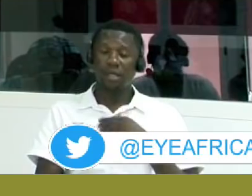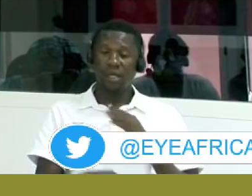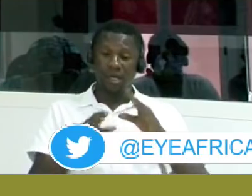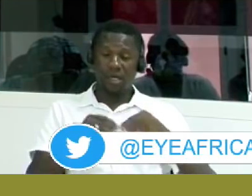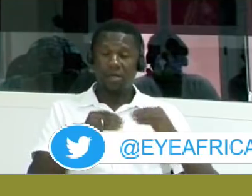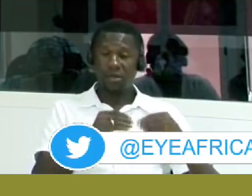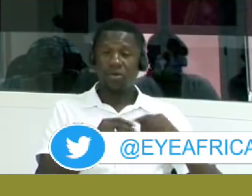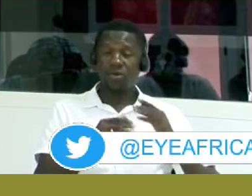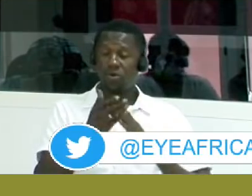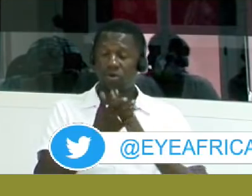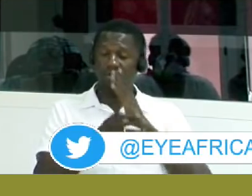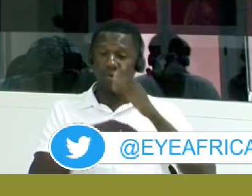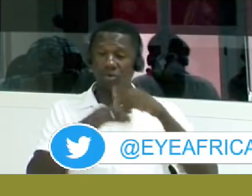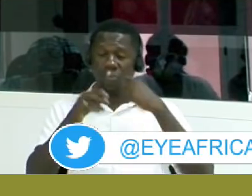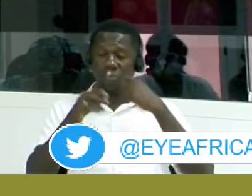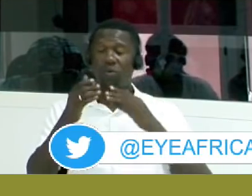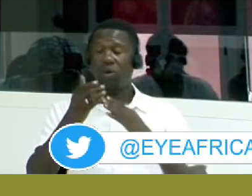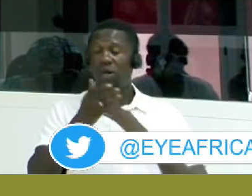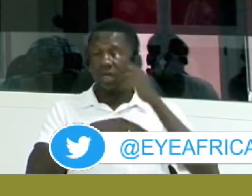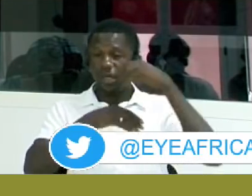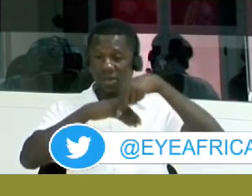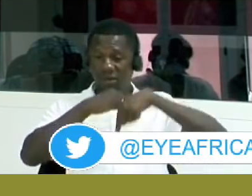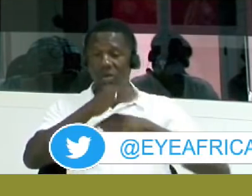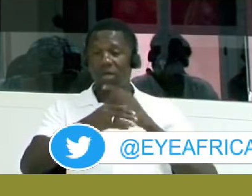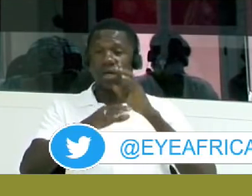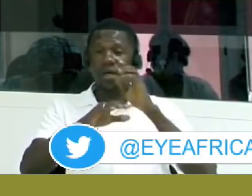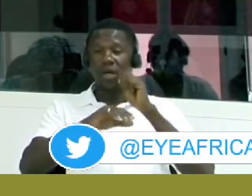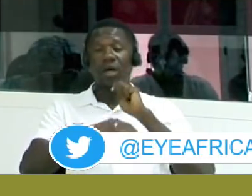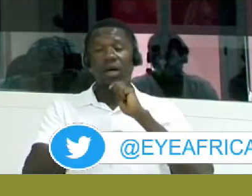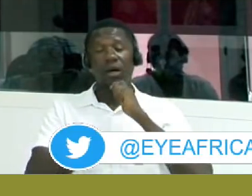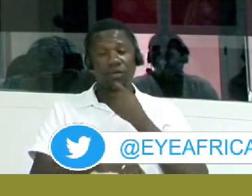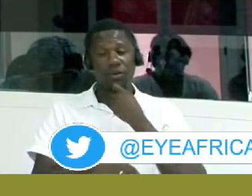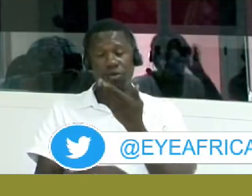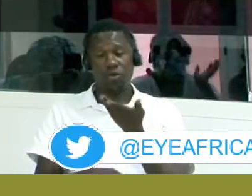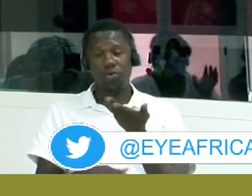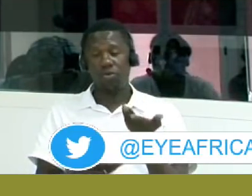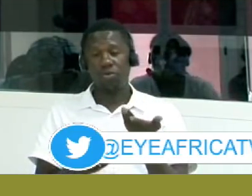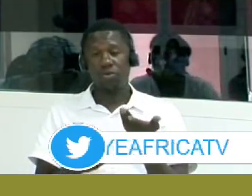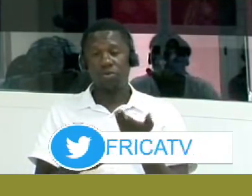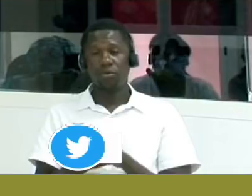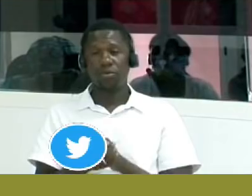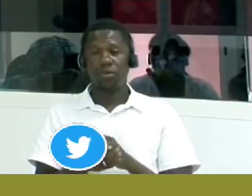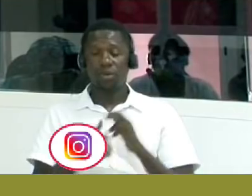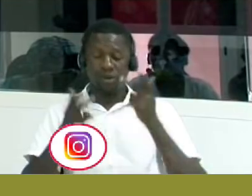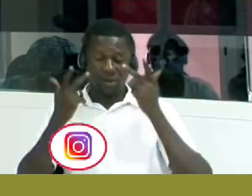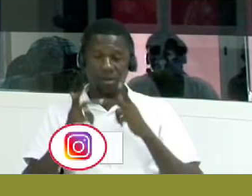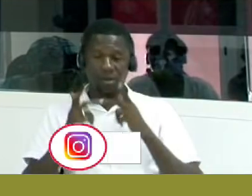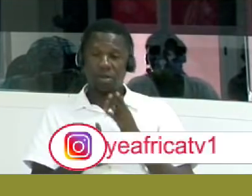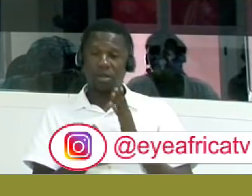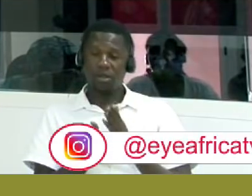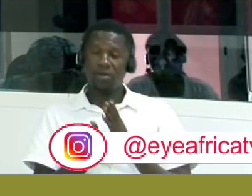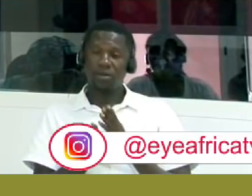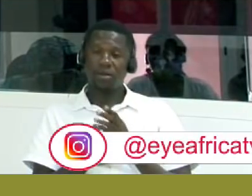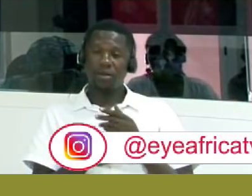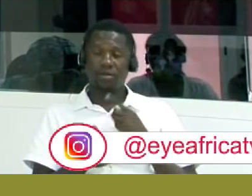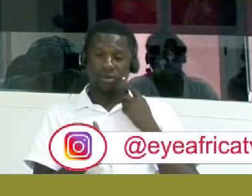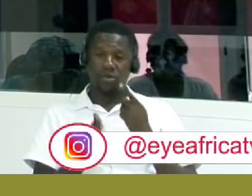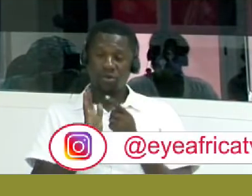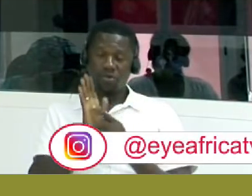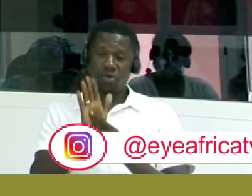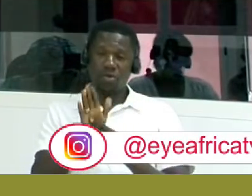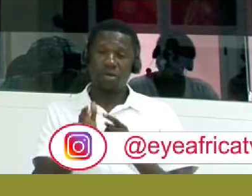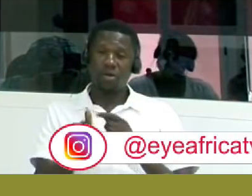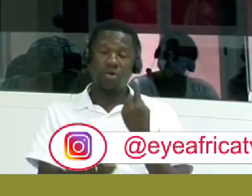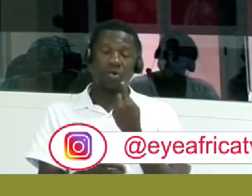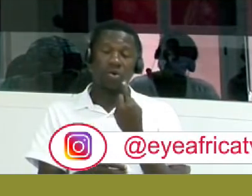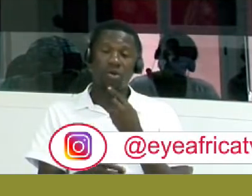afternoon. Yeah, but Council, you will also recall that evidence has proven and shown that it was not only the police officers who